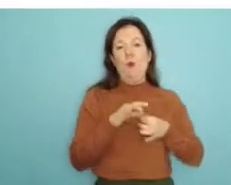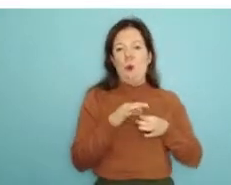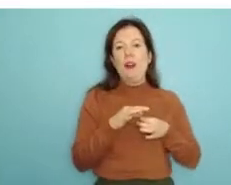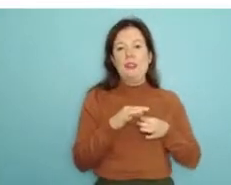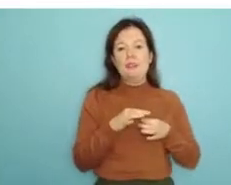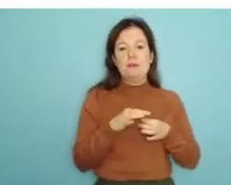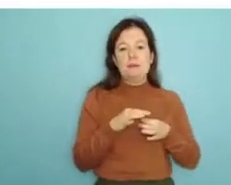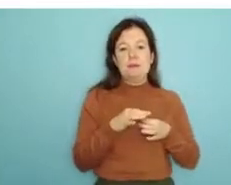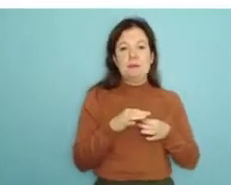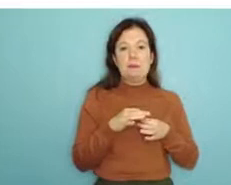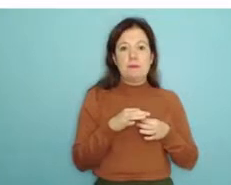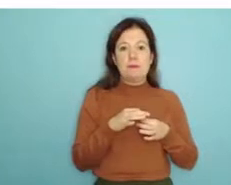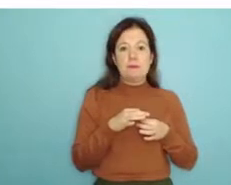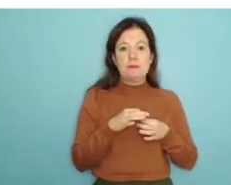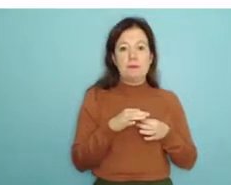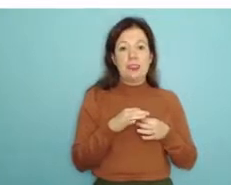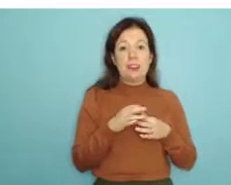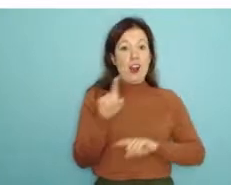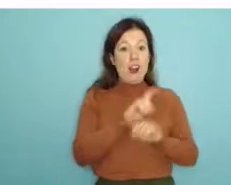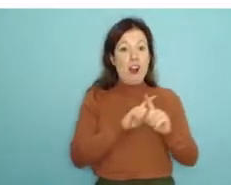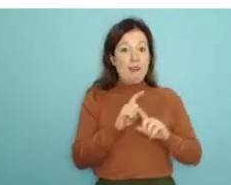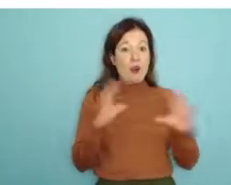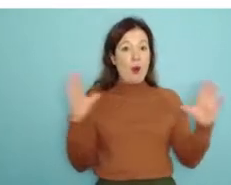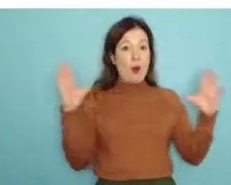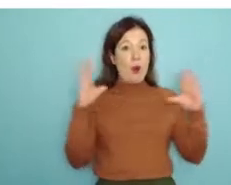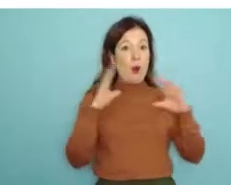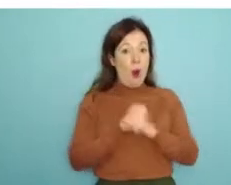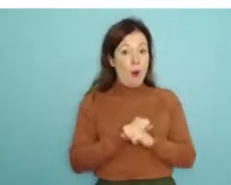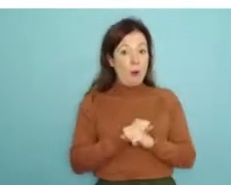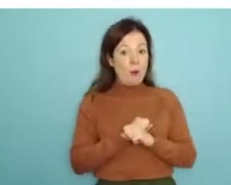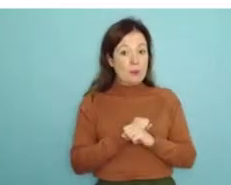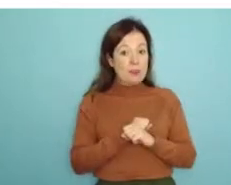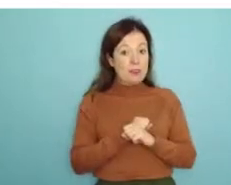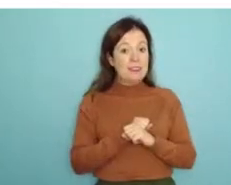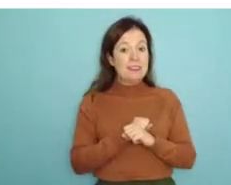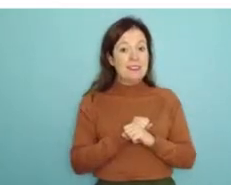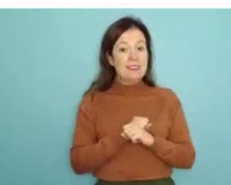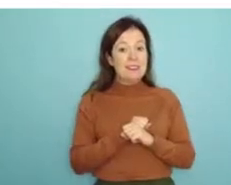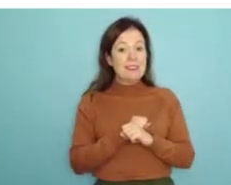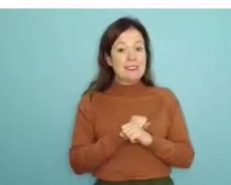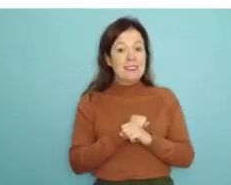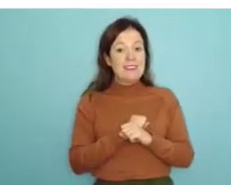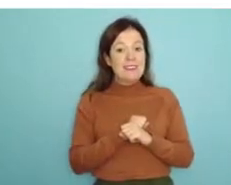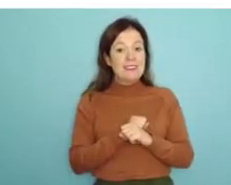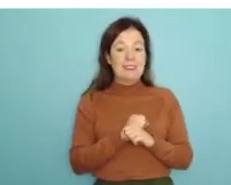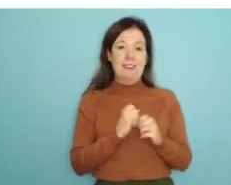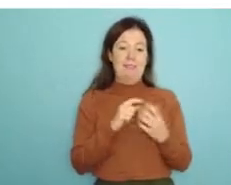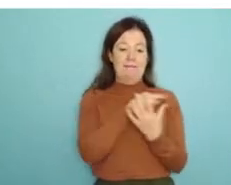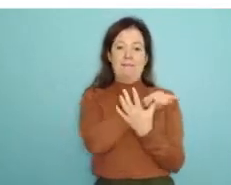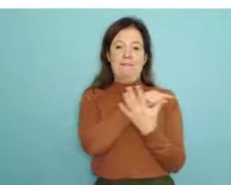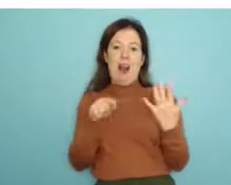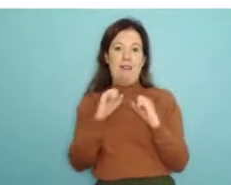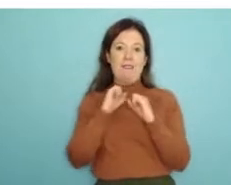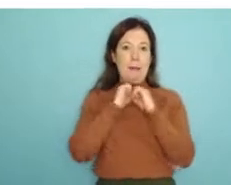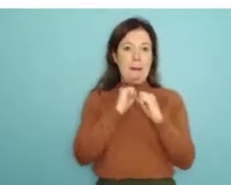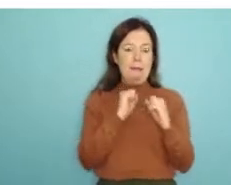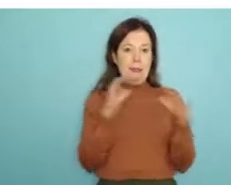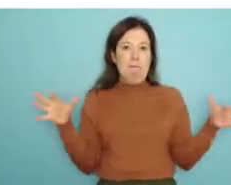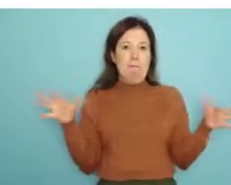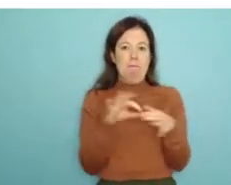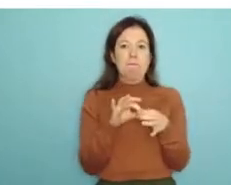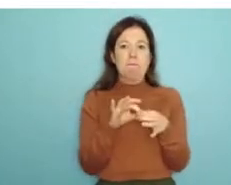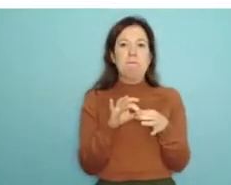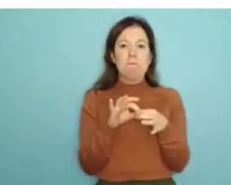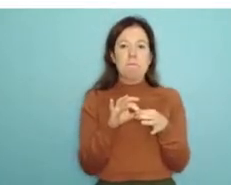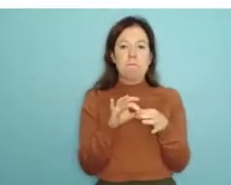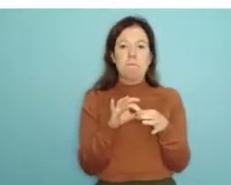And we're going to close the conference now, and we're going to close it by bringing all of our 5 planets, the 5 commitments together. So we're going to